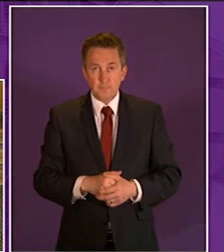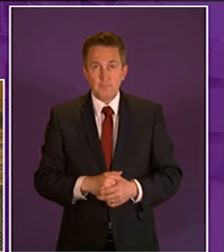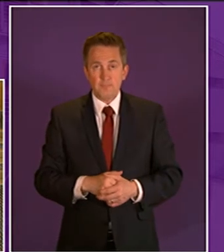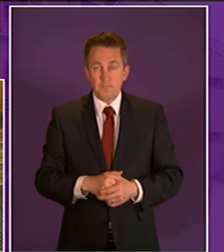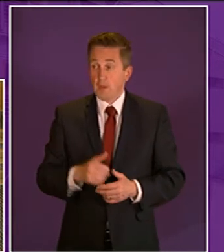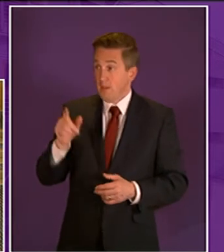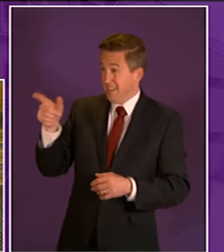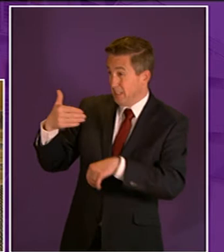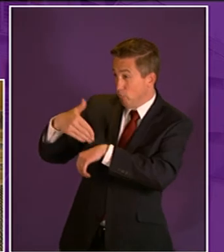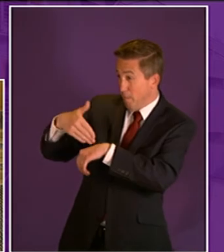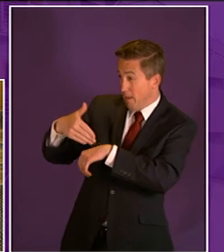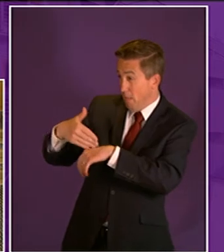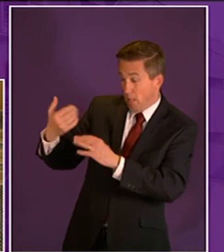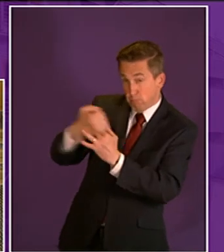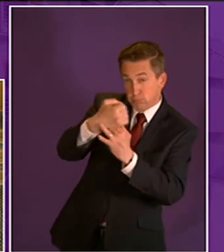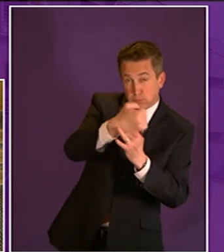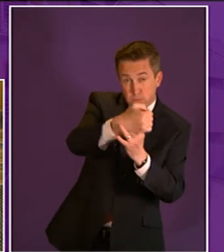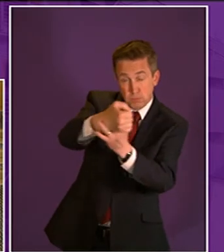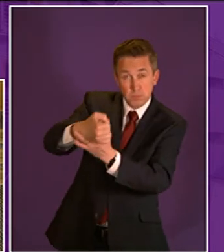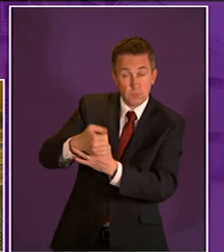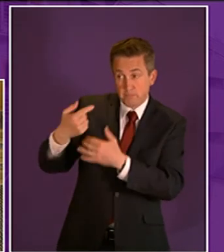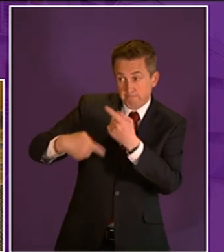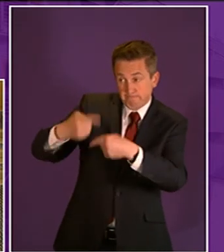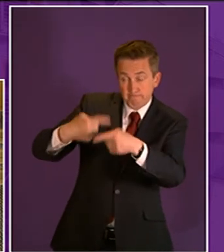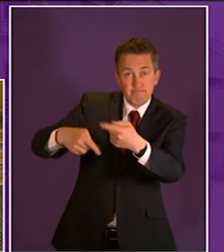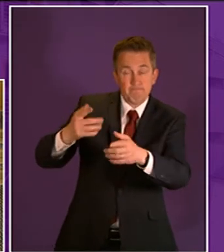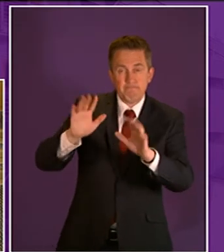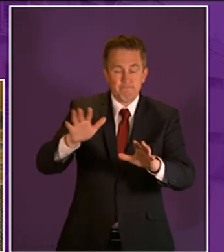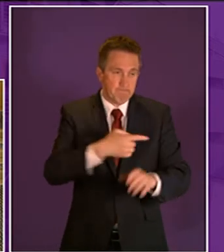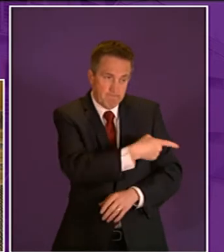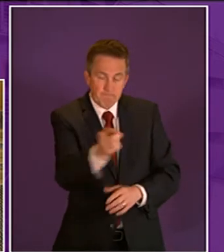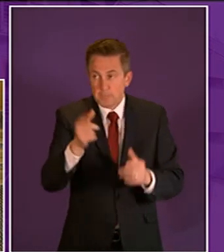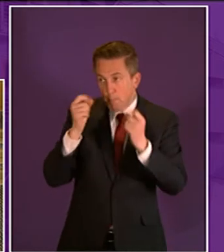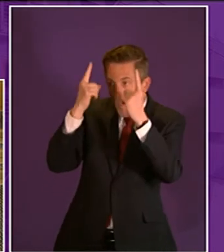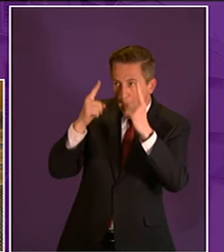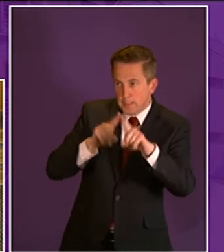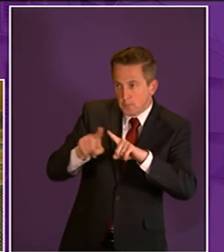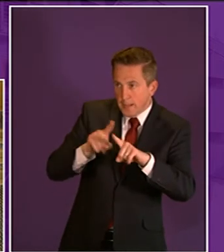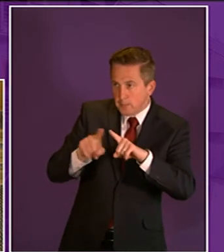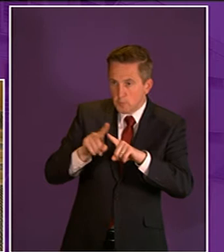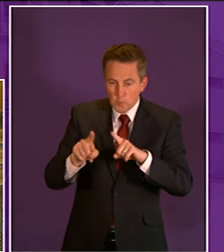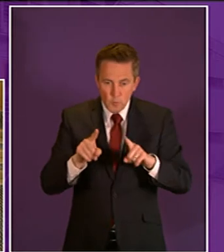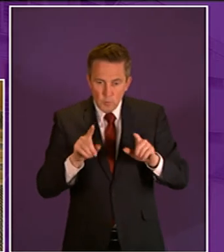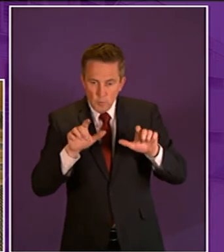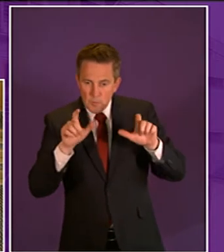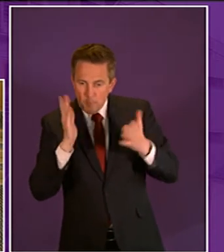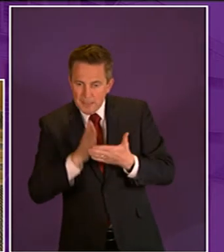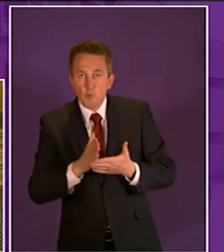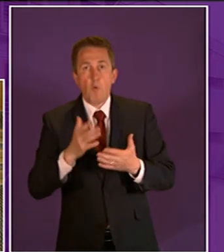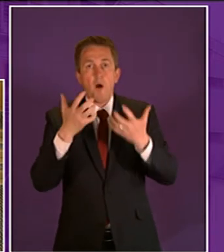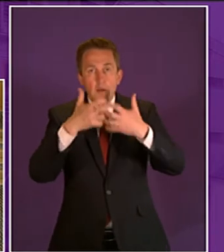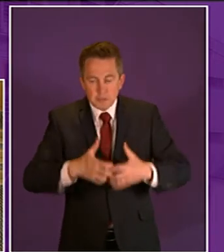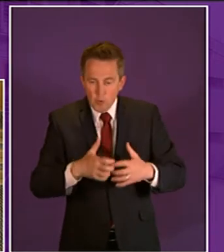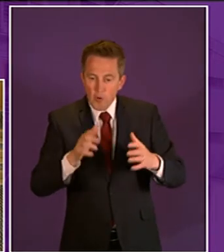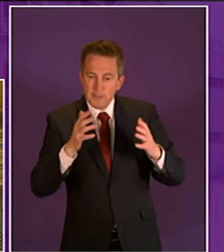these criminal activities, the NHS and all other parts of the public sector need to be vigilant and keep their systems up to date and fully